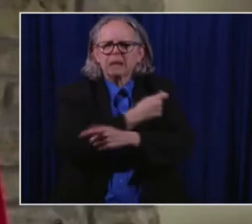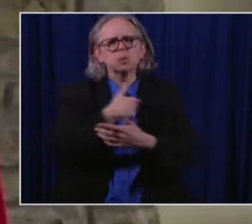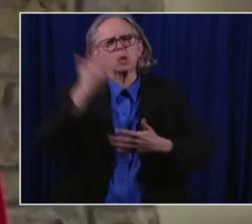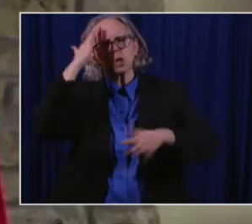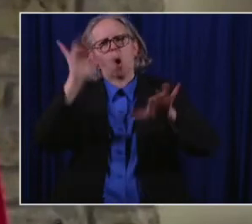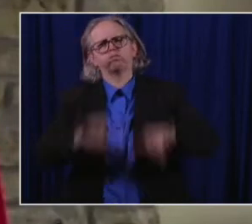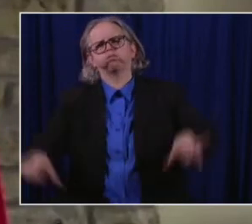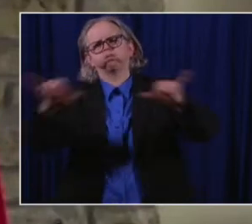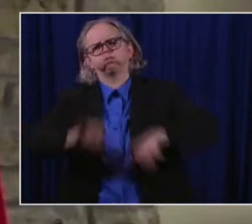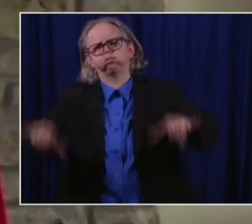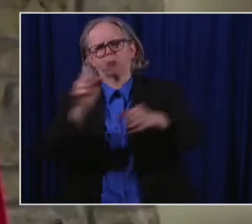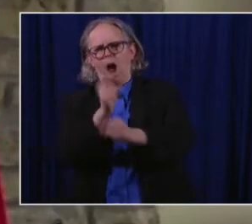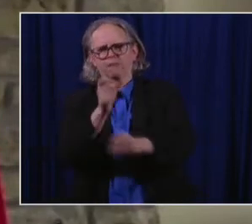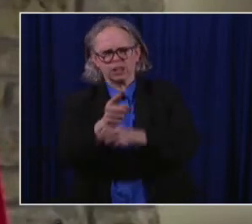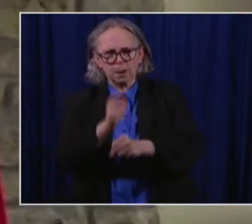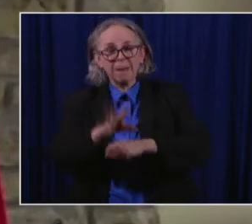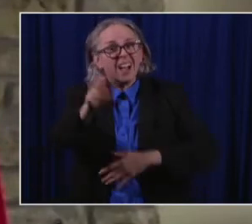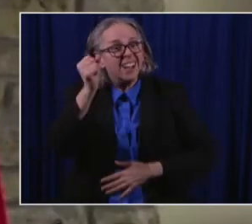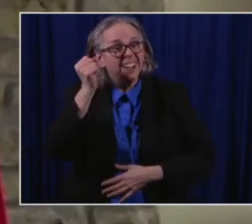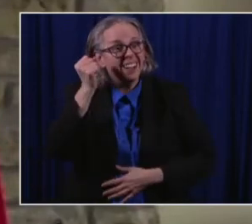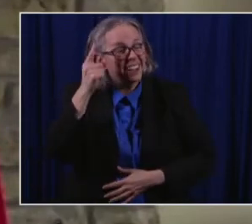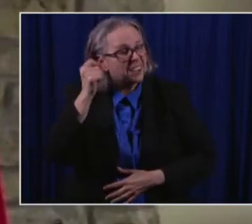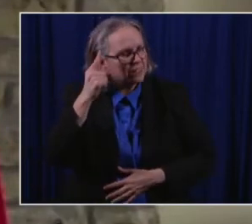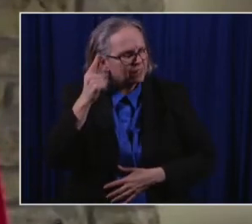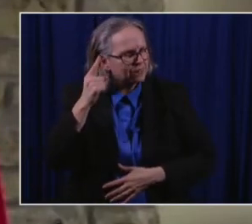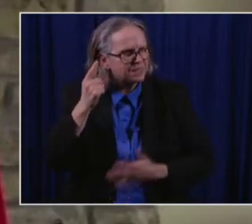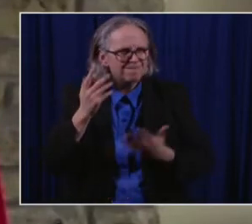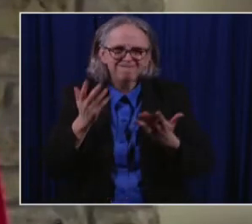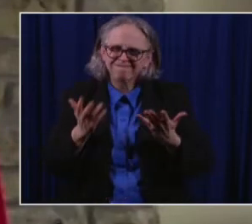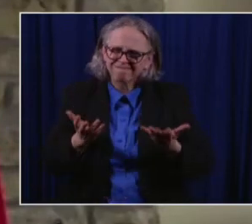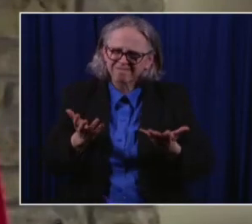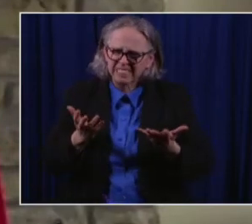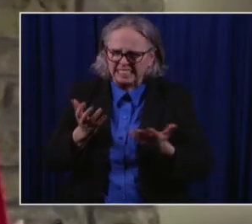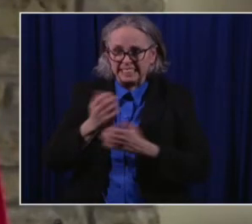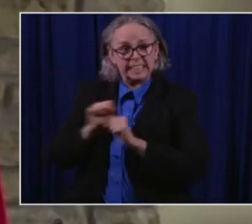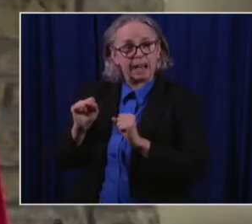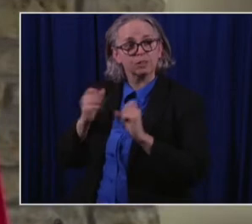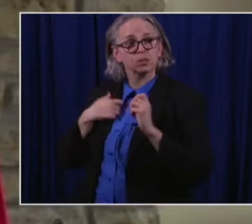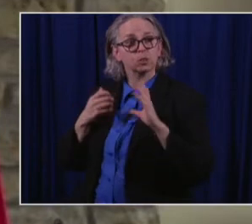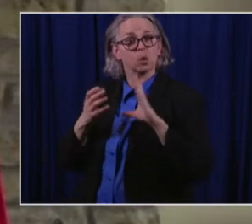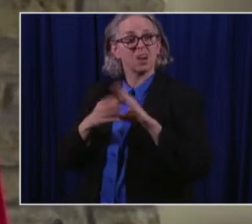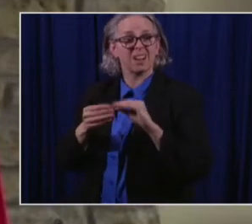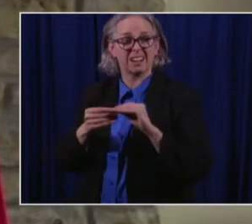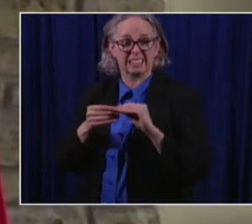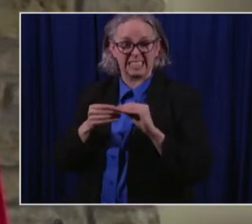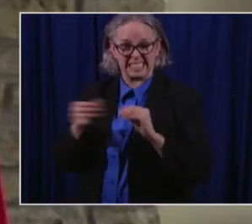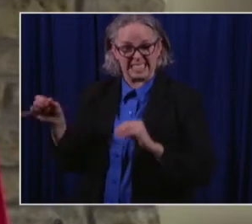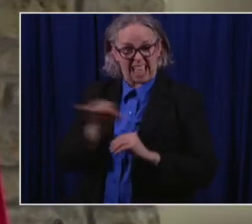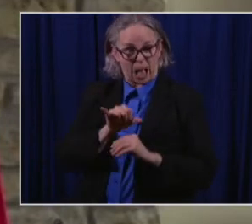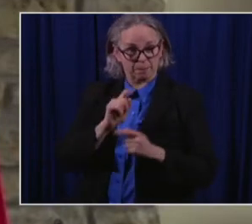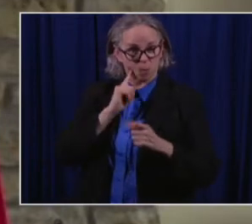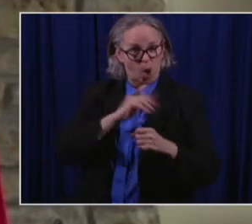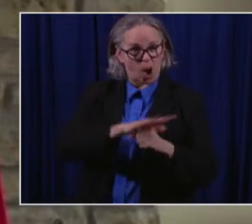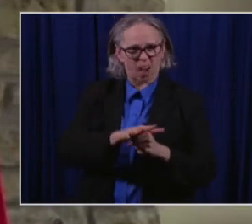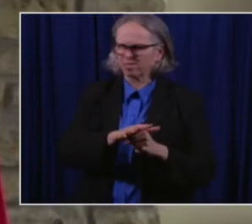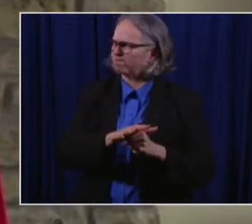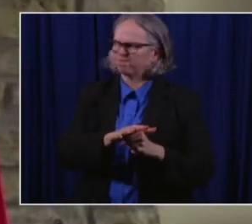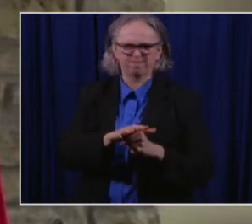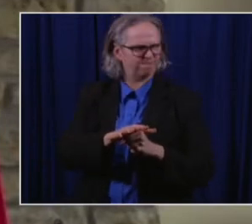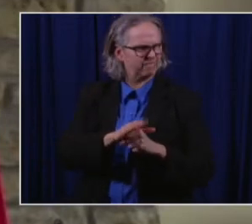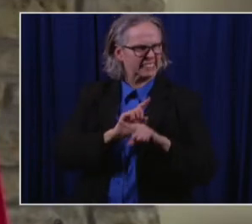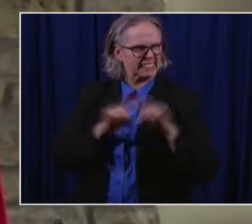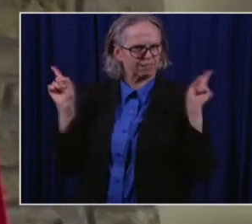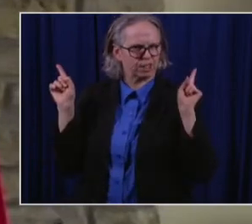I think I can say that there's been nothing like this in this country for many, many years at least. So this is something